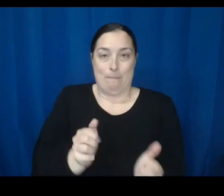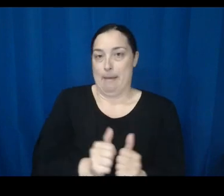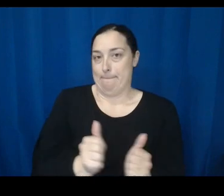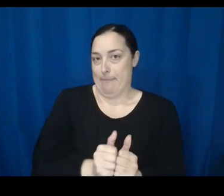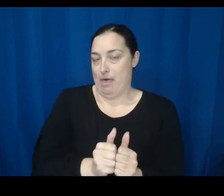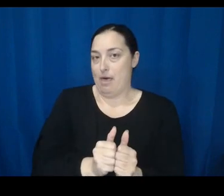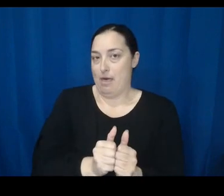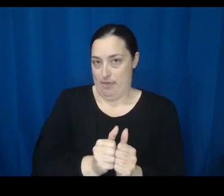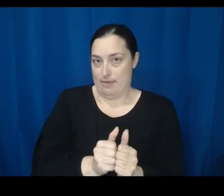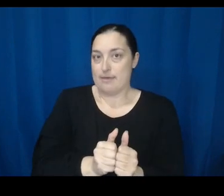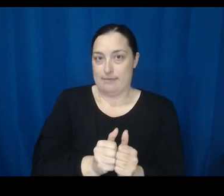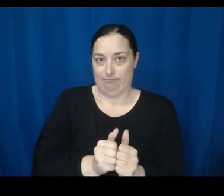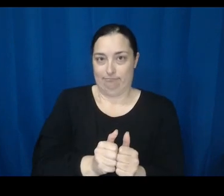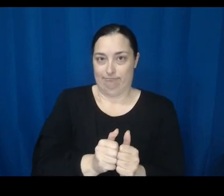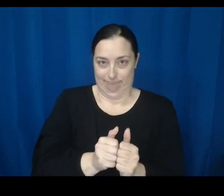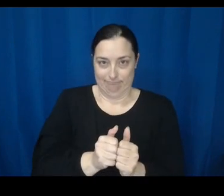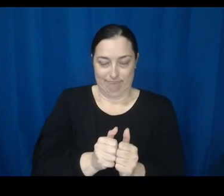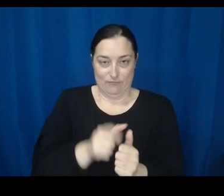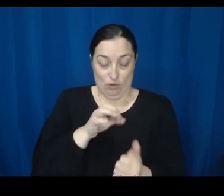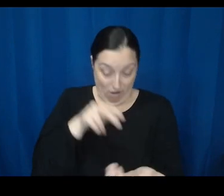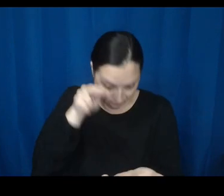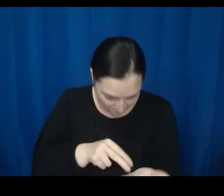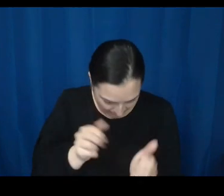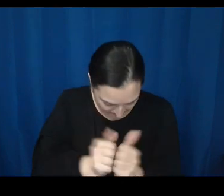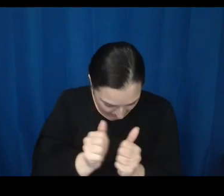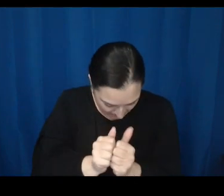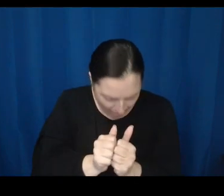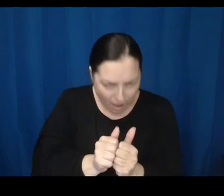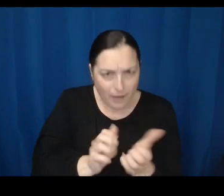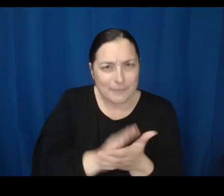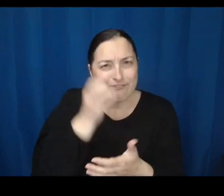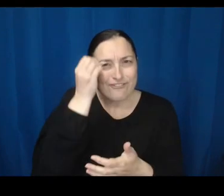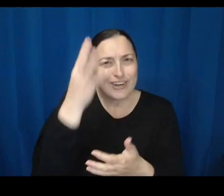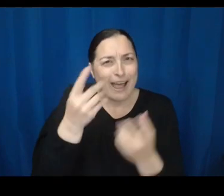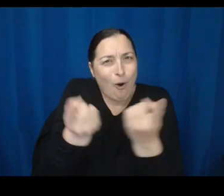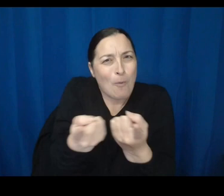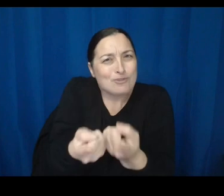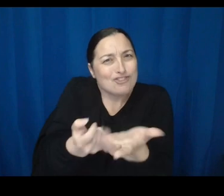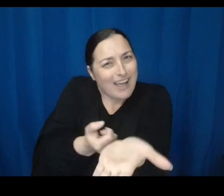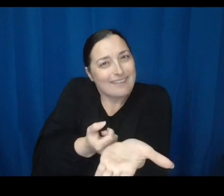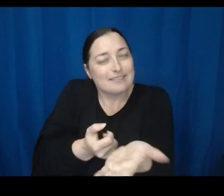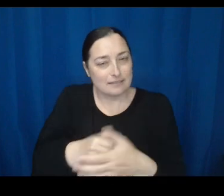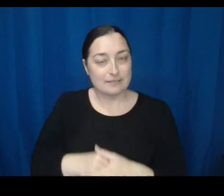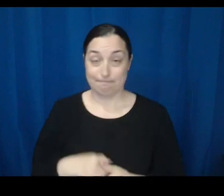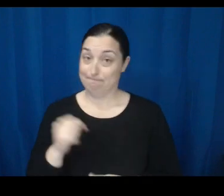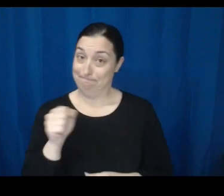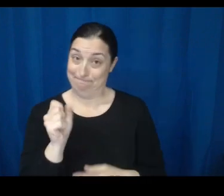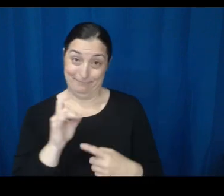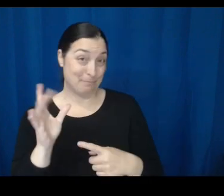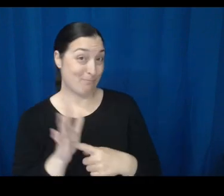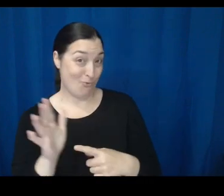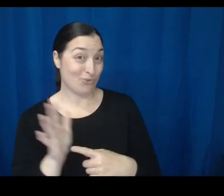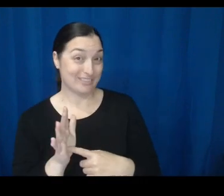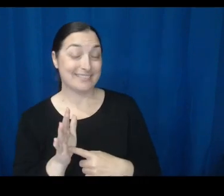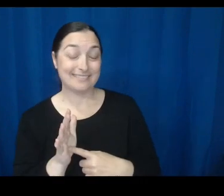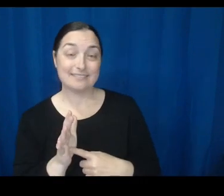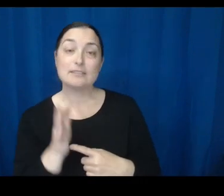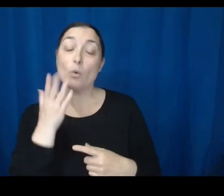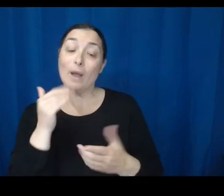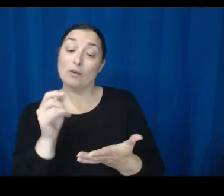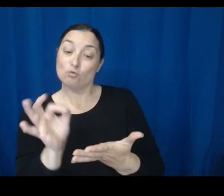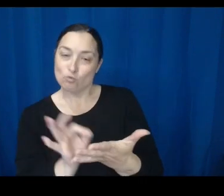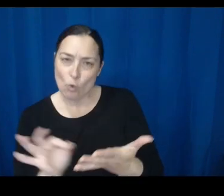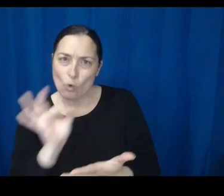Not to forget about looking at the object itself. Yeah, that's critical. I think that as the drawing progresses, that you keep giving an account